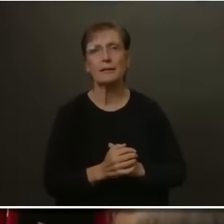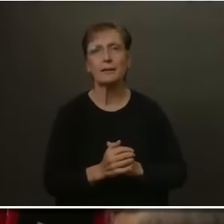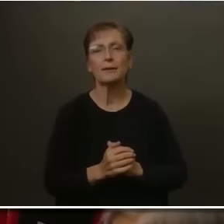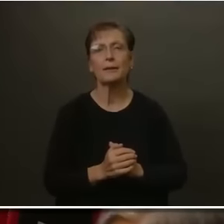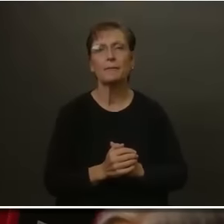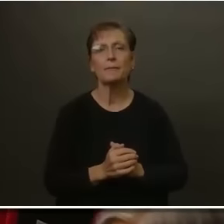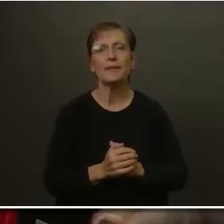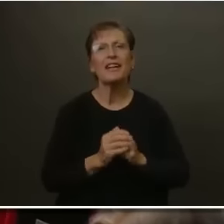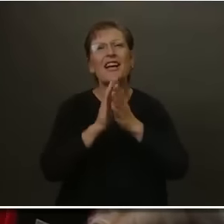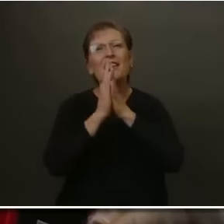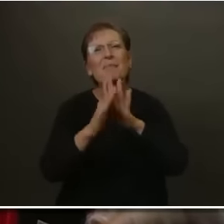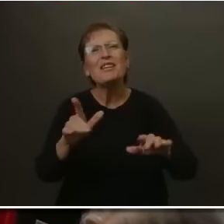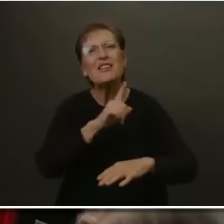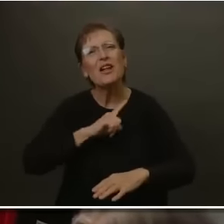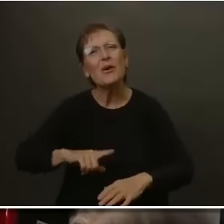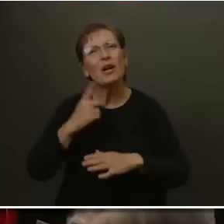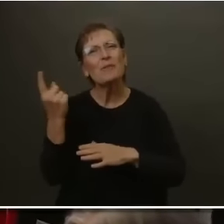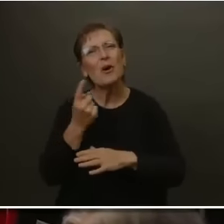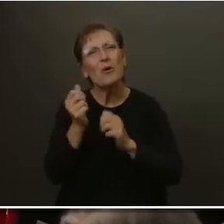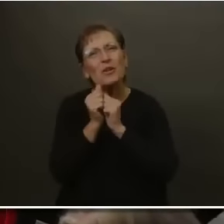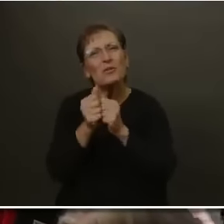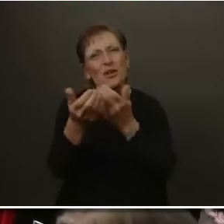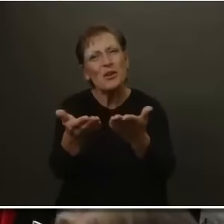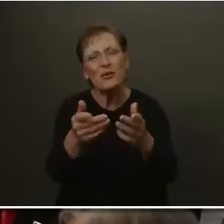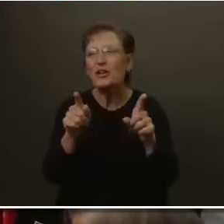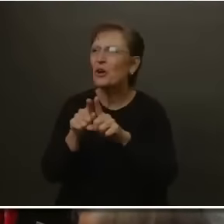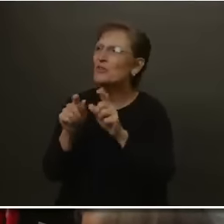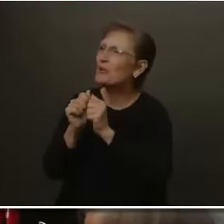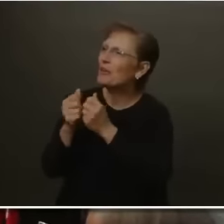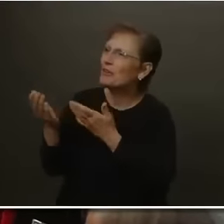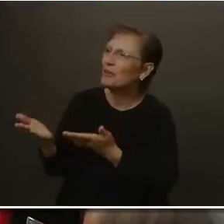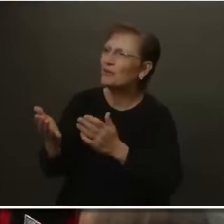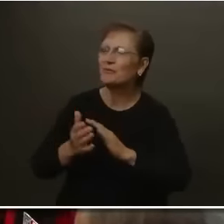The peace of the Lord be always with you.